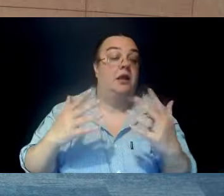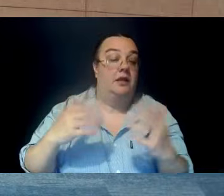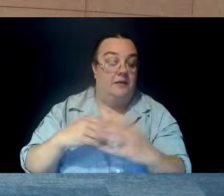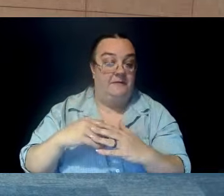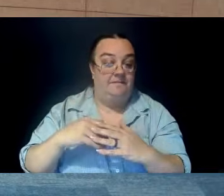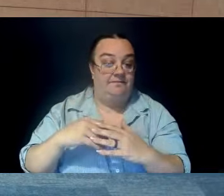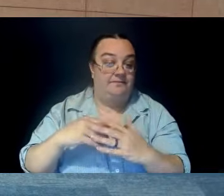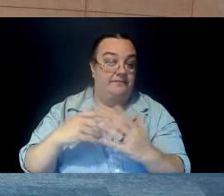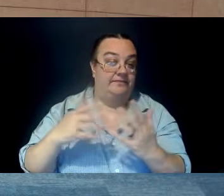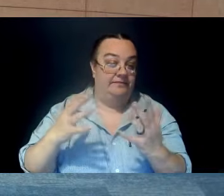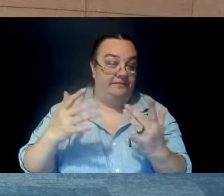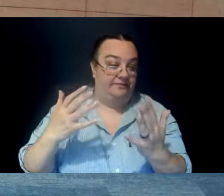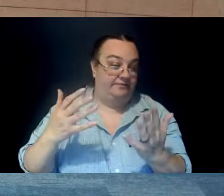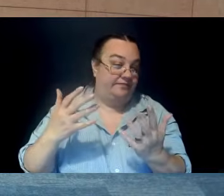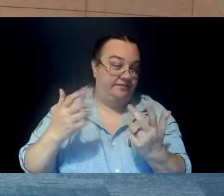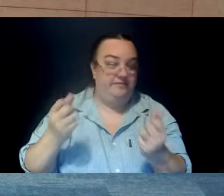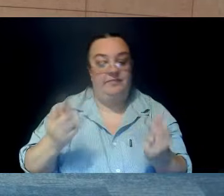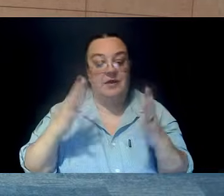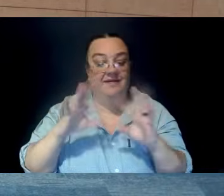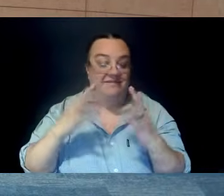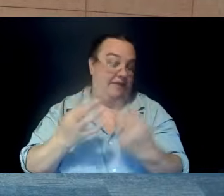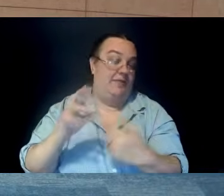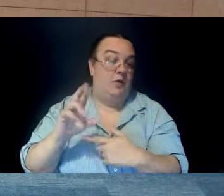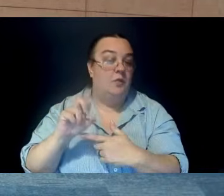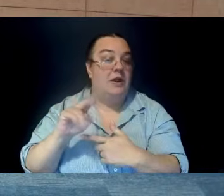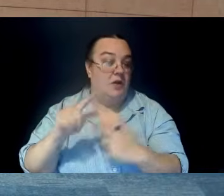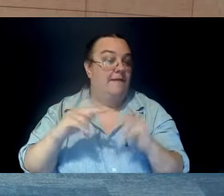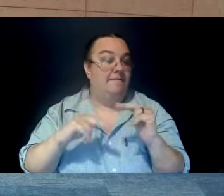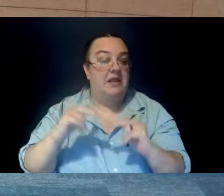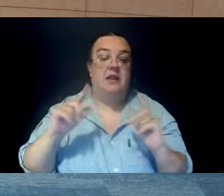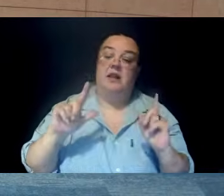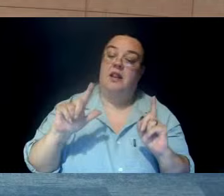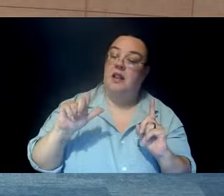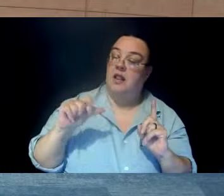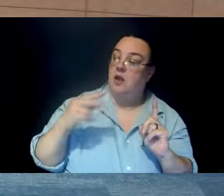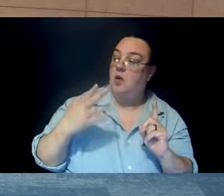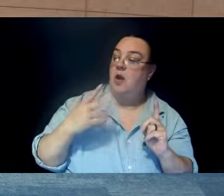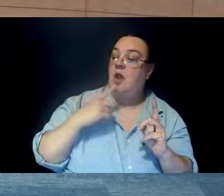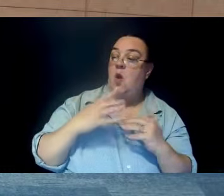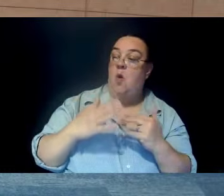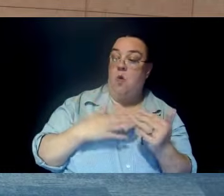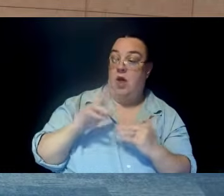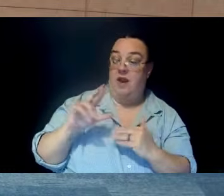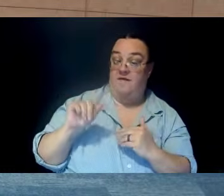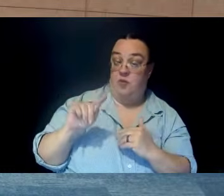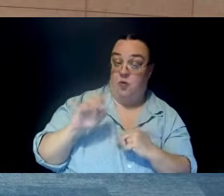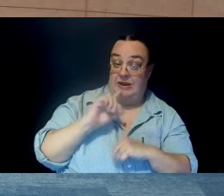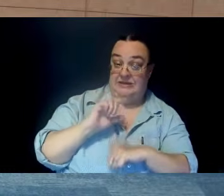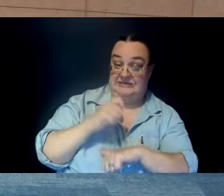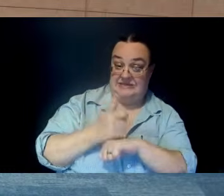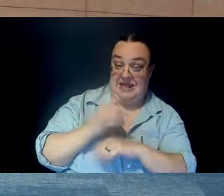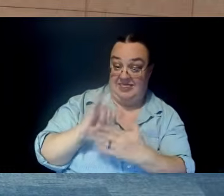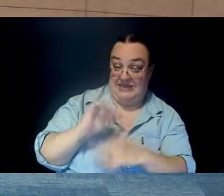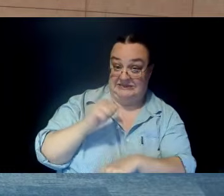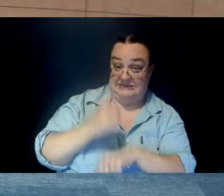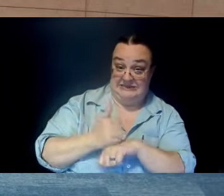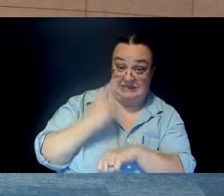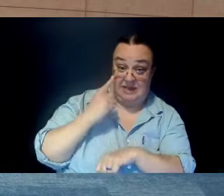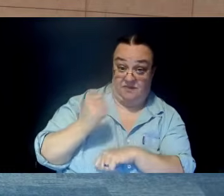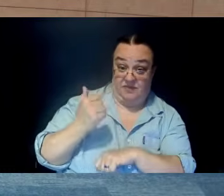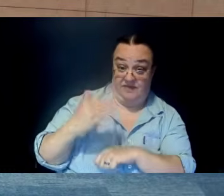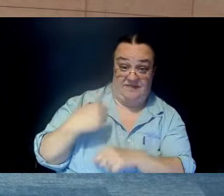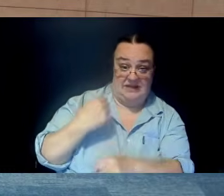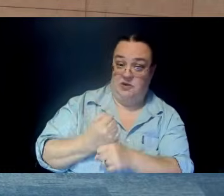a multifamily rental building. And whatever rate is set, that is set for the 15 years. There's